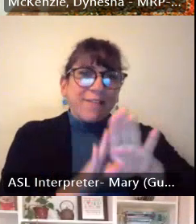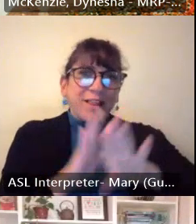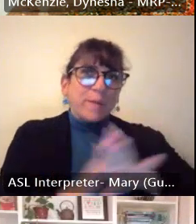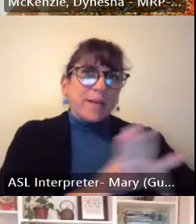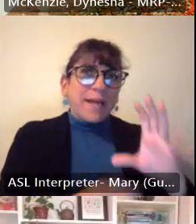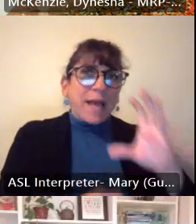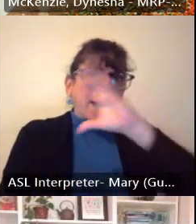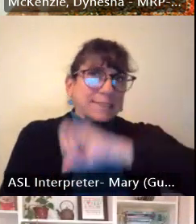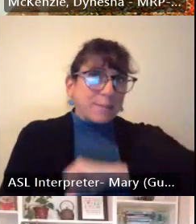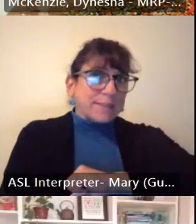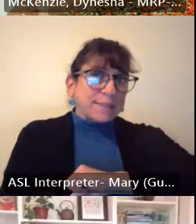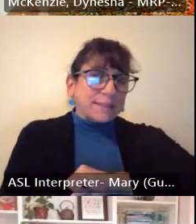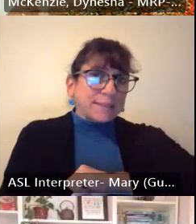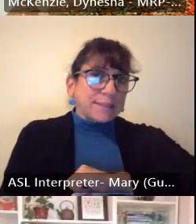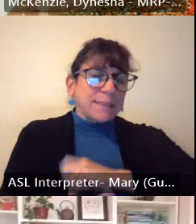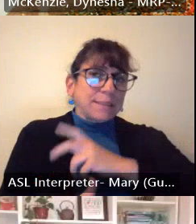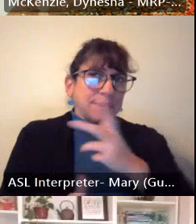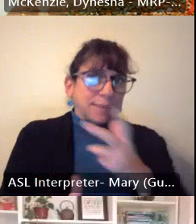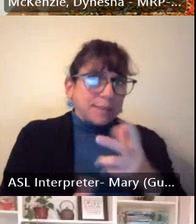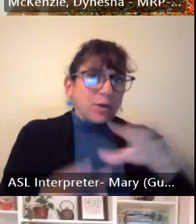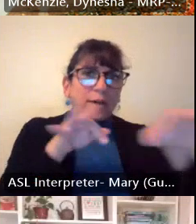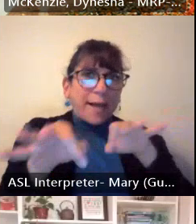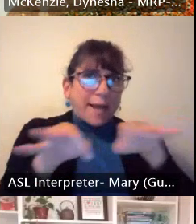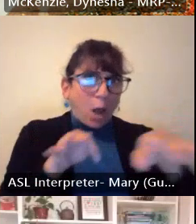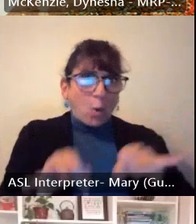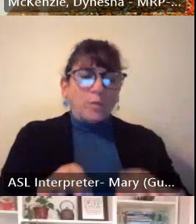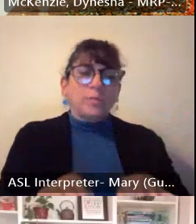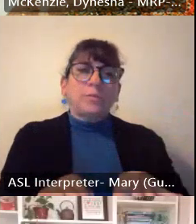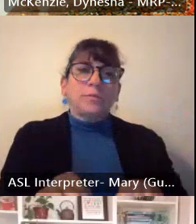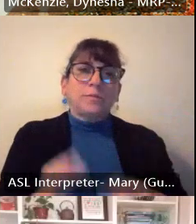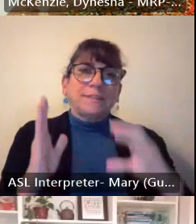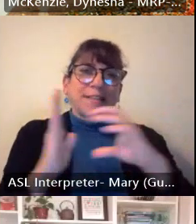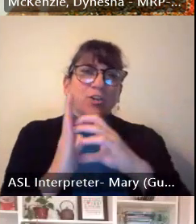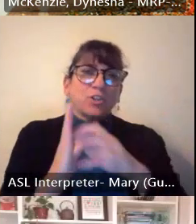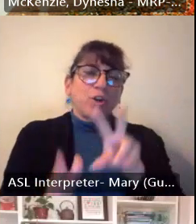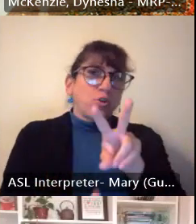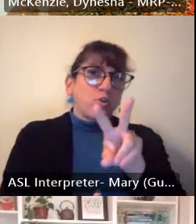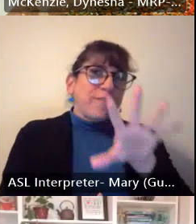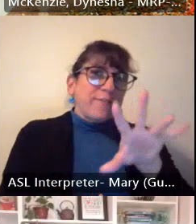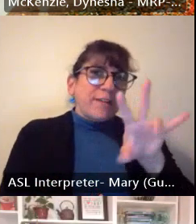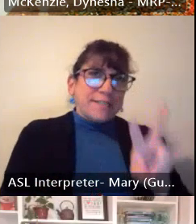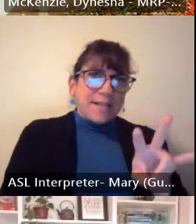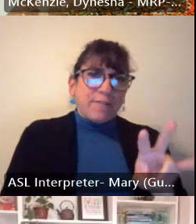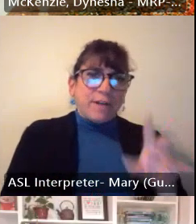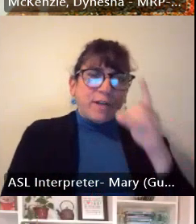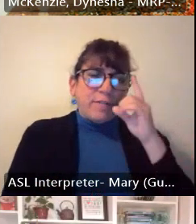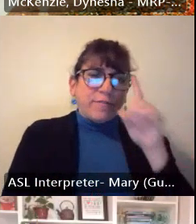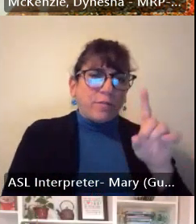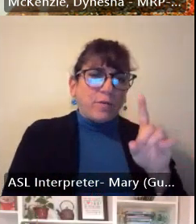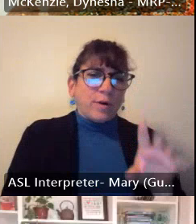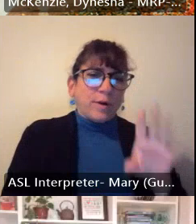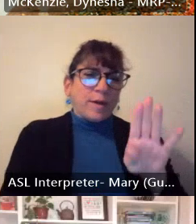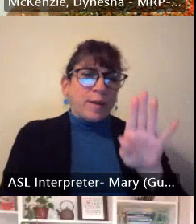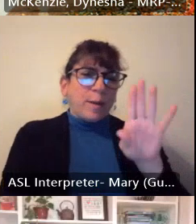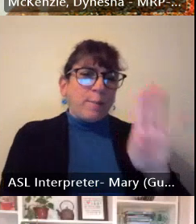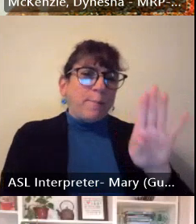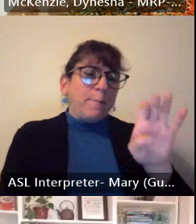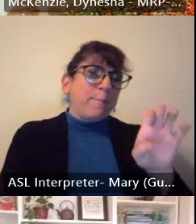estimates are laid out in section 257 of the BEDCA,